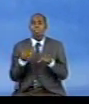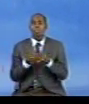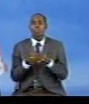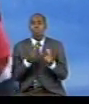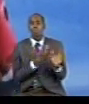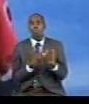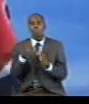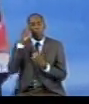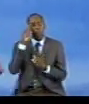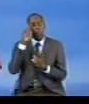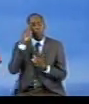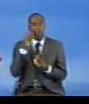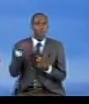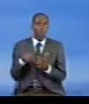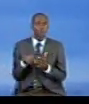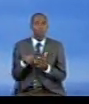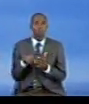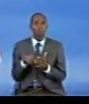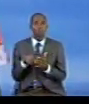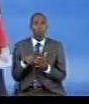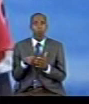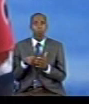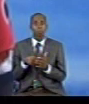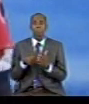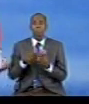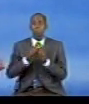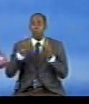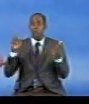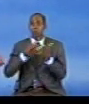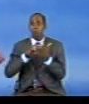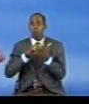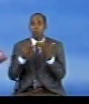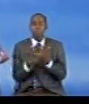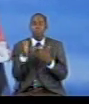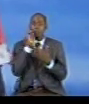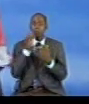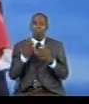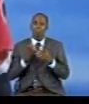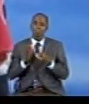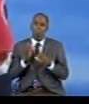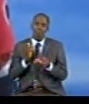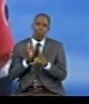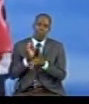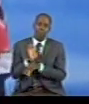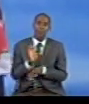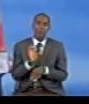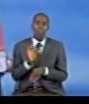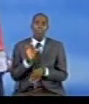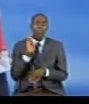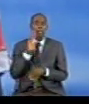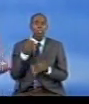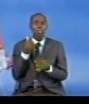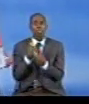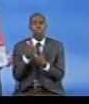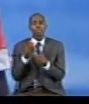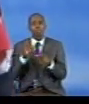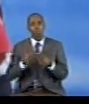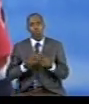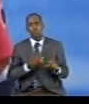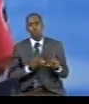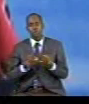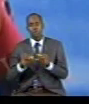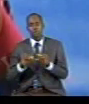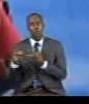this great crusade, I just force myself. But the last day, I could not continue because of the pain. I went,